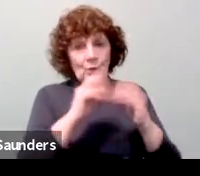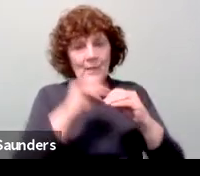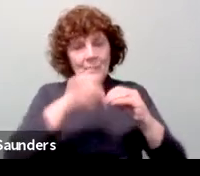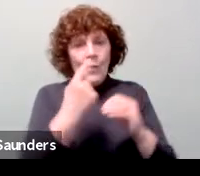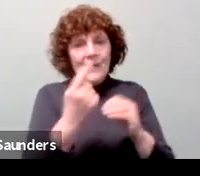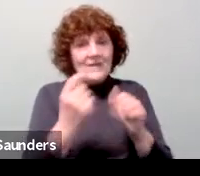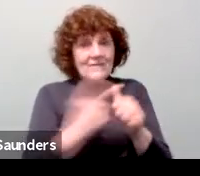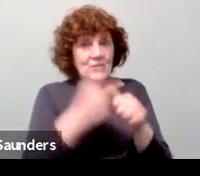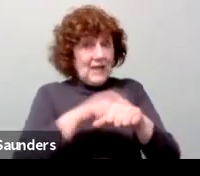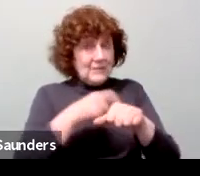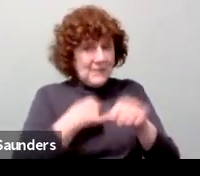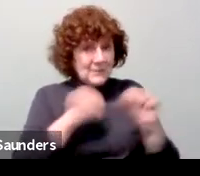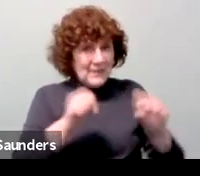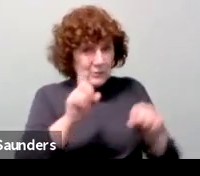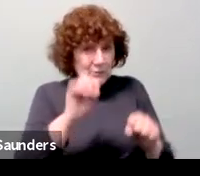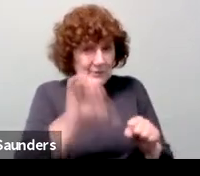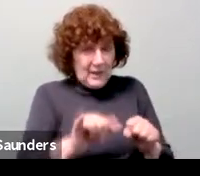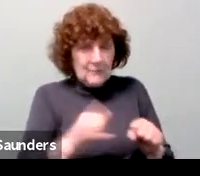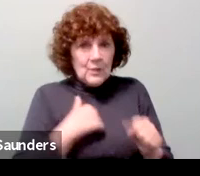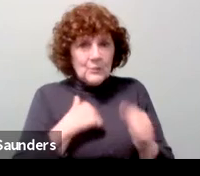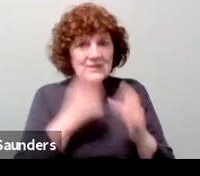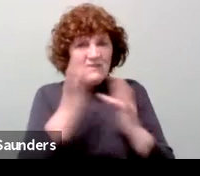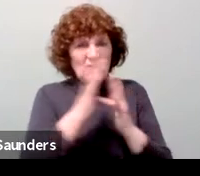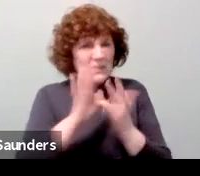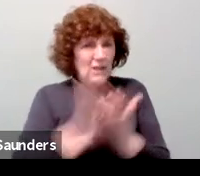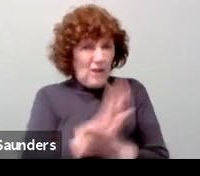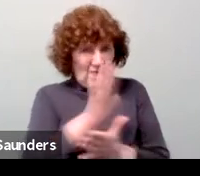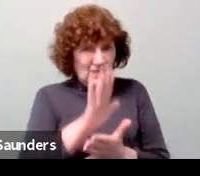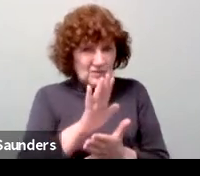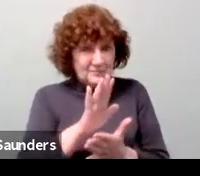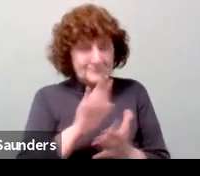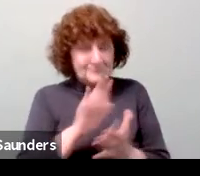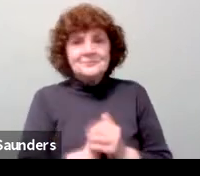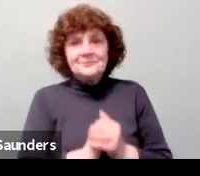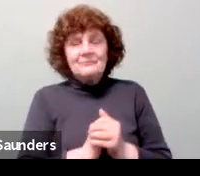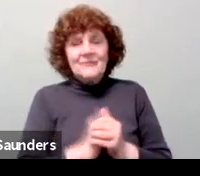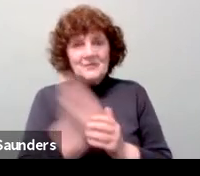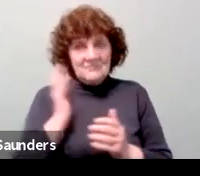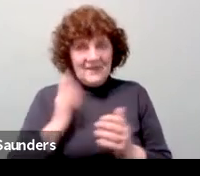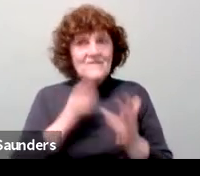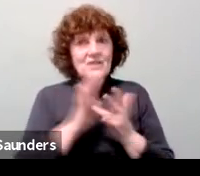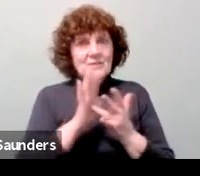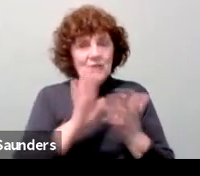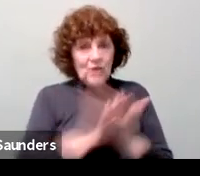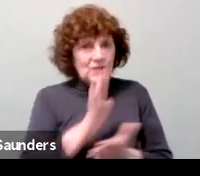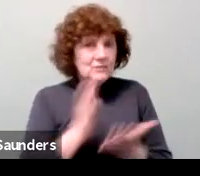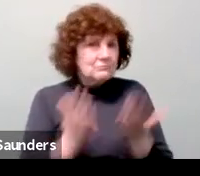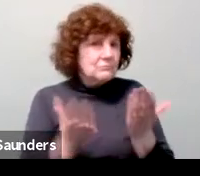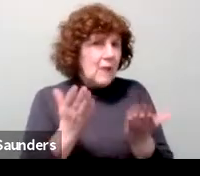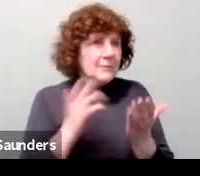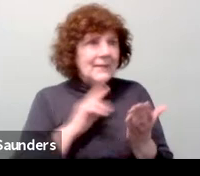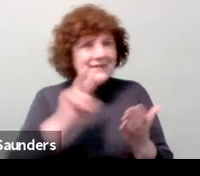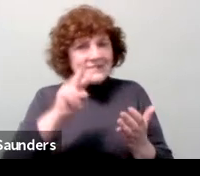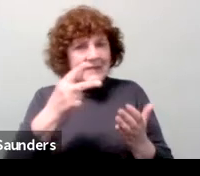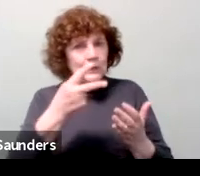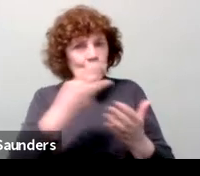times I got to do that when I was a freshman in college, of all things. I was a freshman in college. It was probably the second week